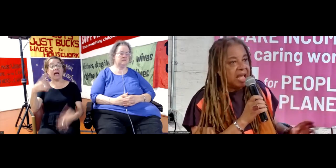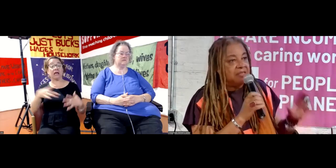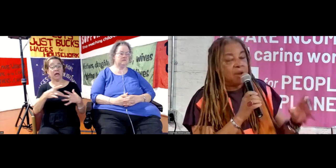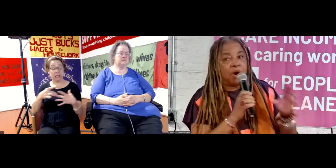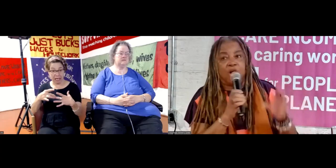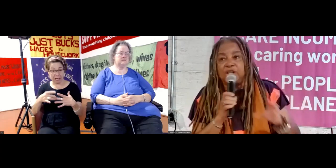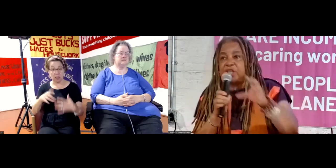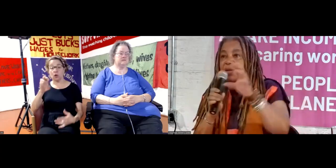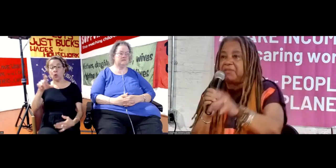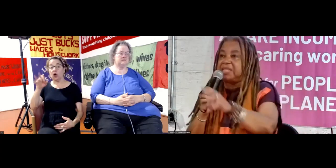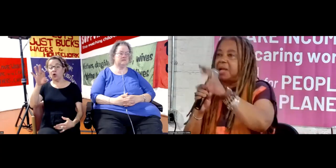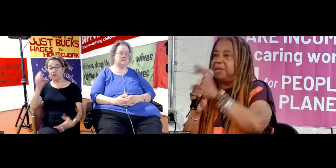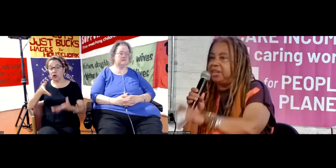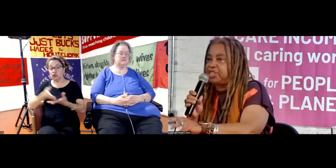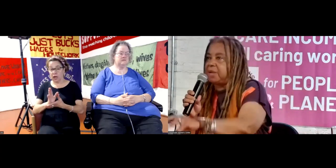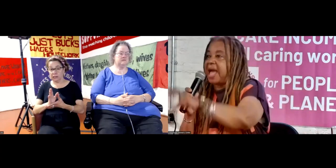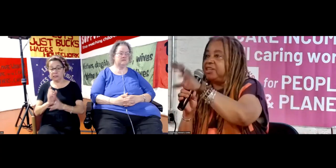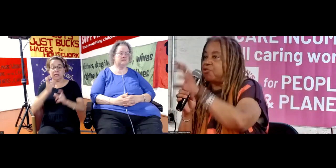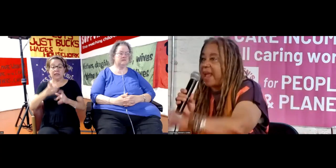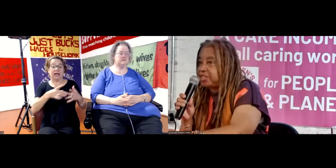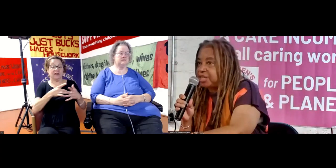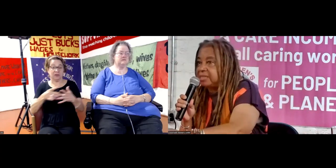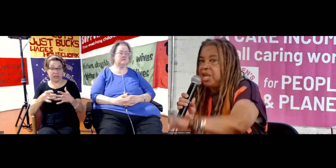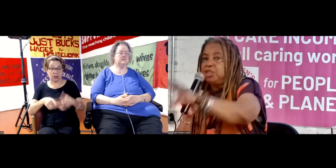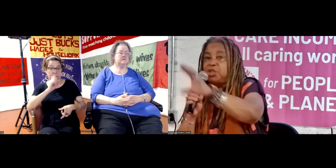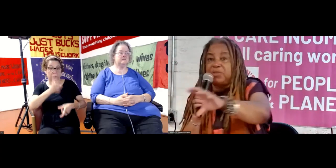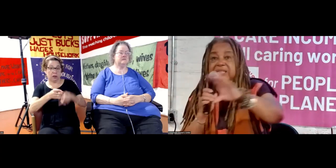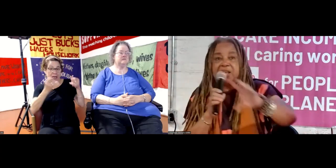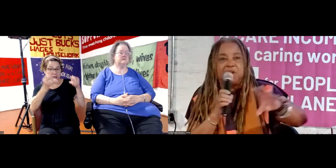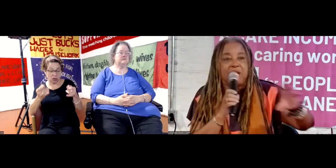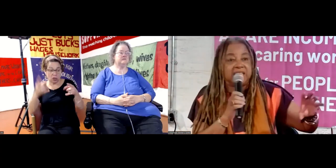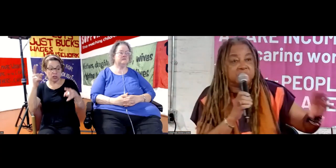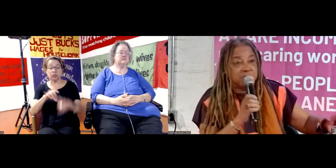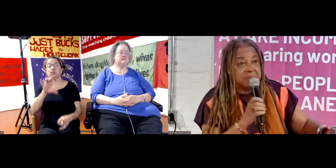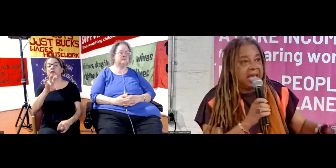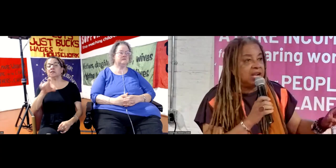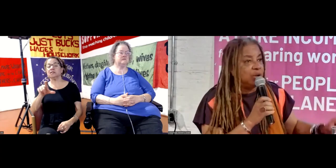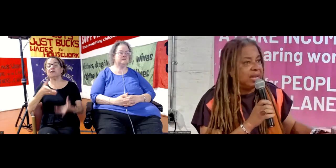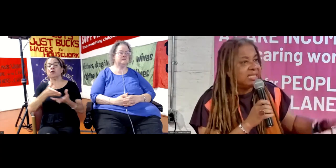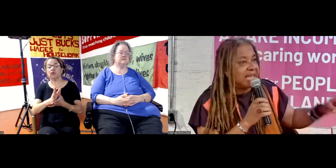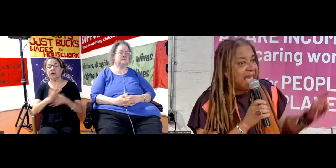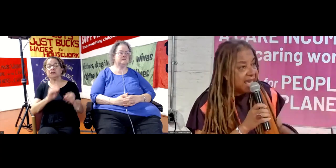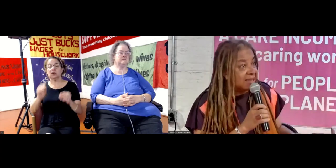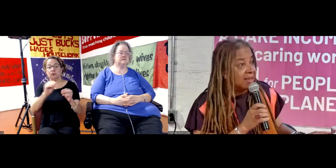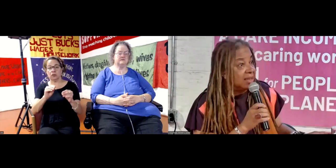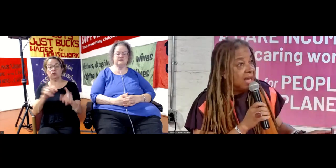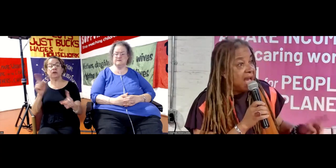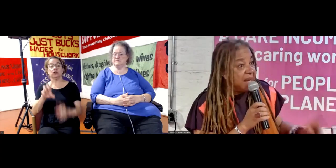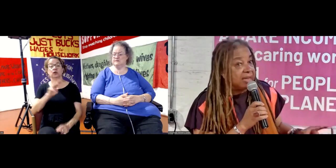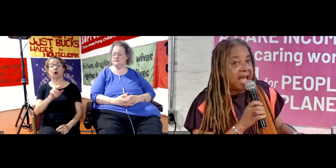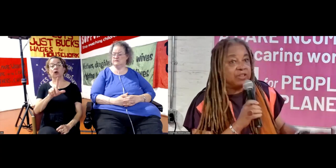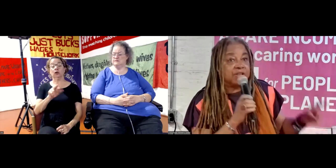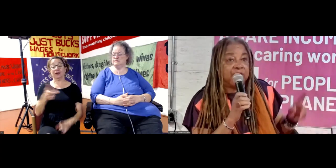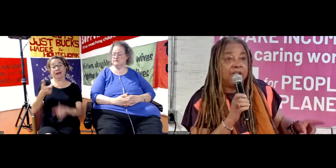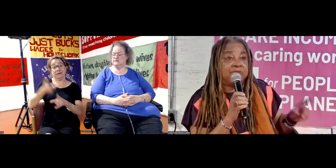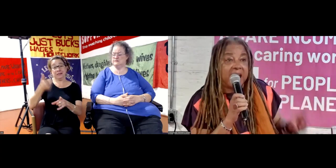movement, they were also giving some leadership and direction to the civil rights movement, including to King,